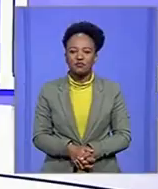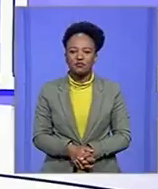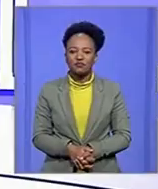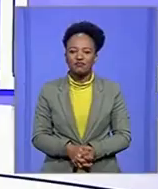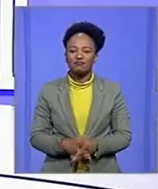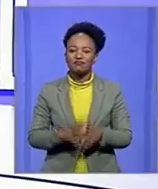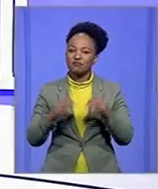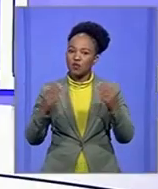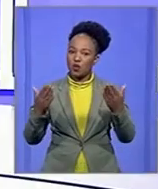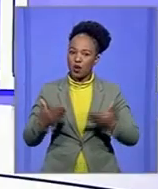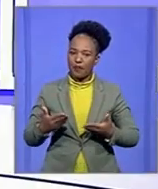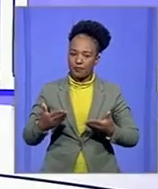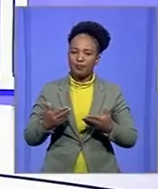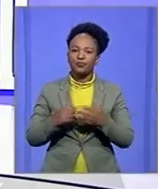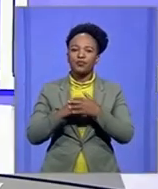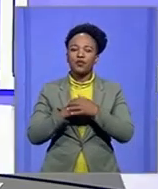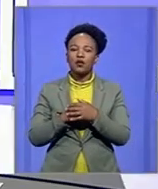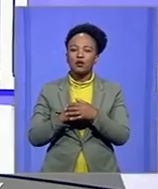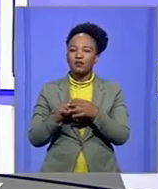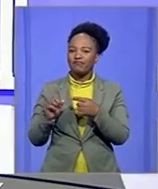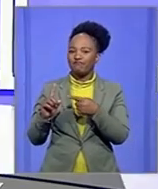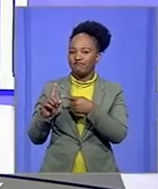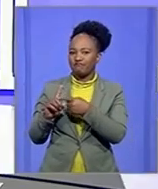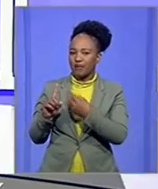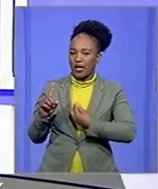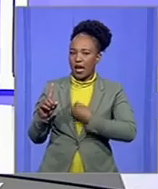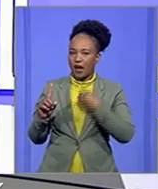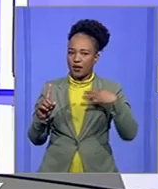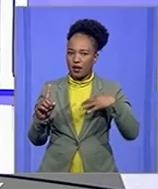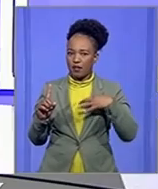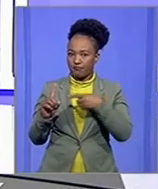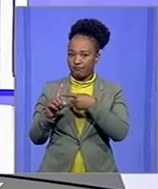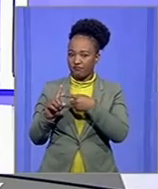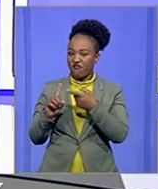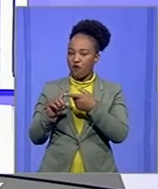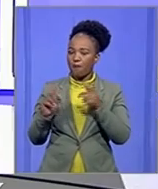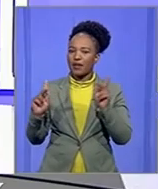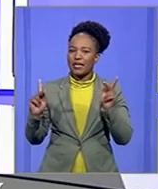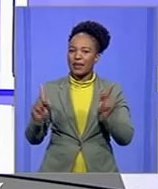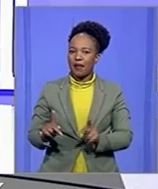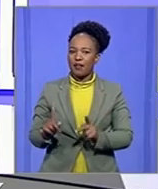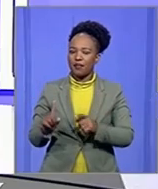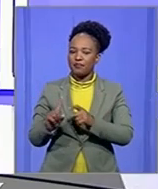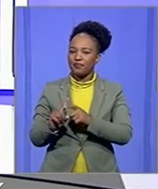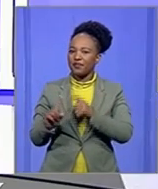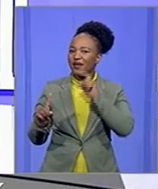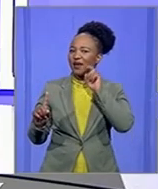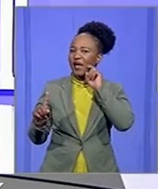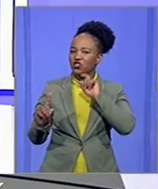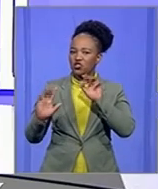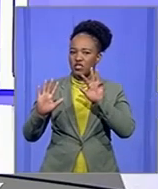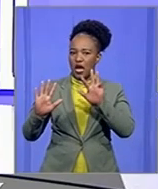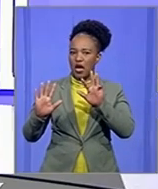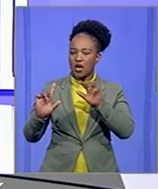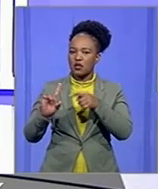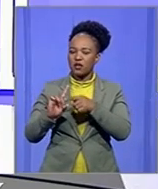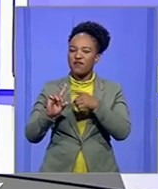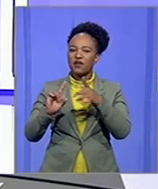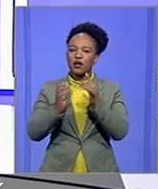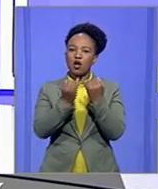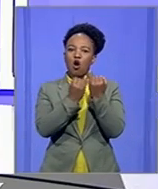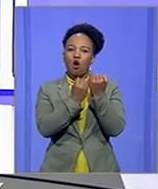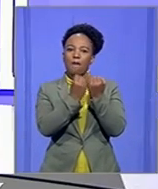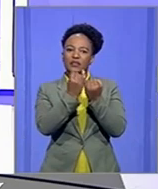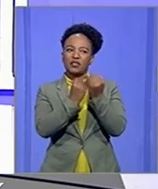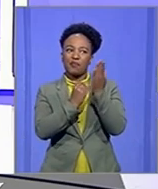Re a amohela. Ngwananyana ya dilemo dirobo wa Kimberley o tswile boemong ba pele mekgahlelong yohle e meraro ya ho tantsha tlhodisanong e bileng